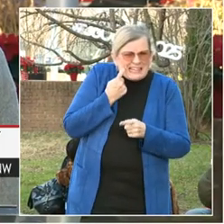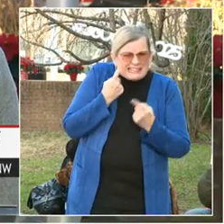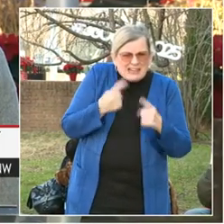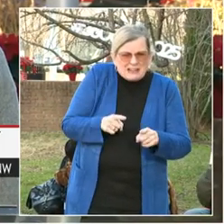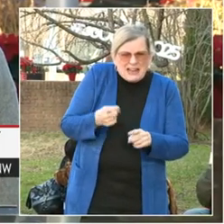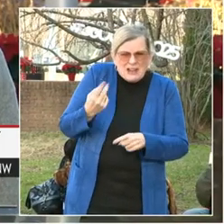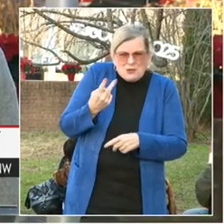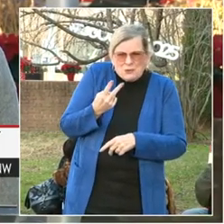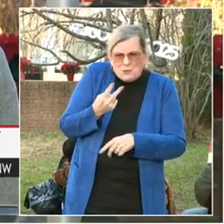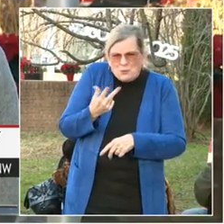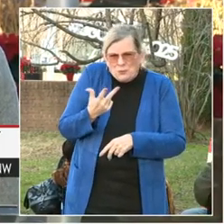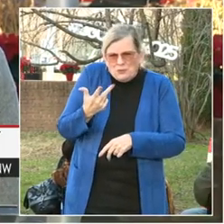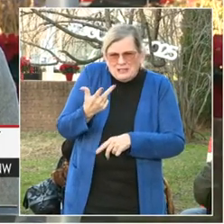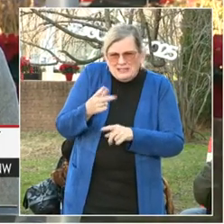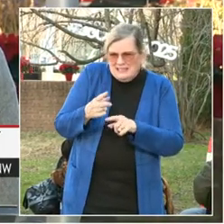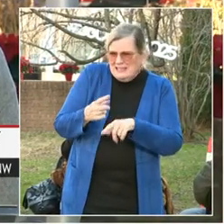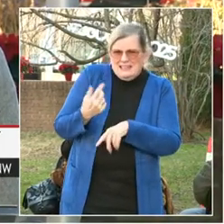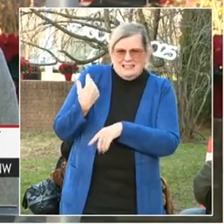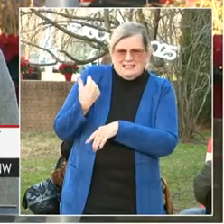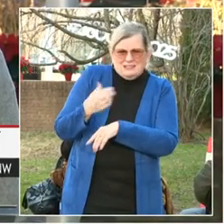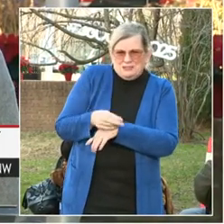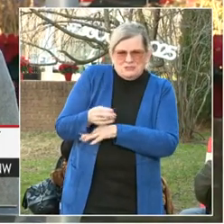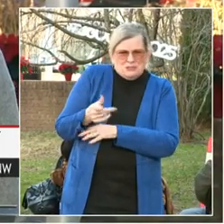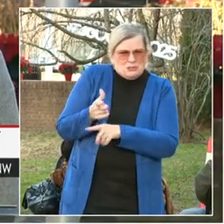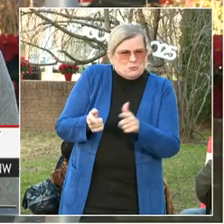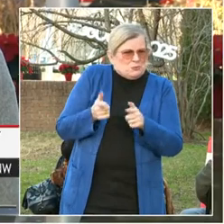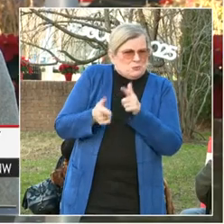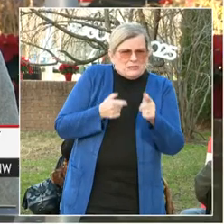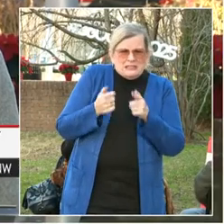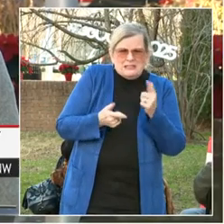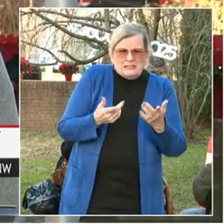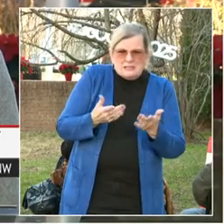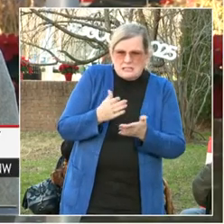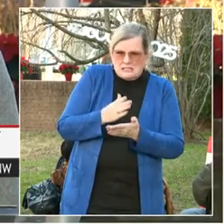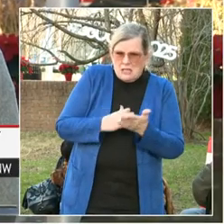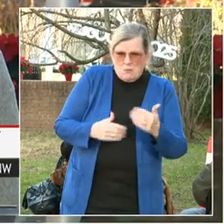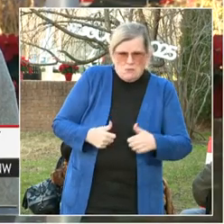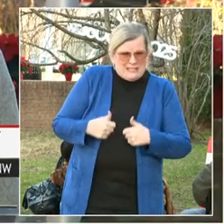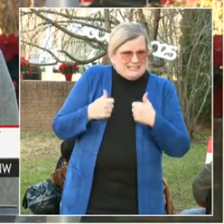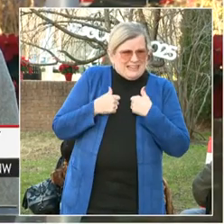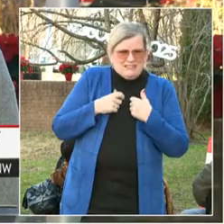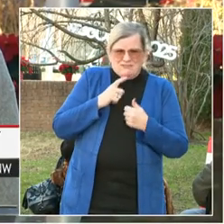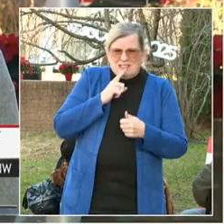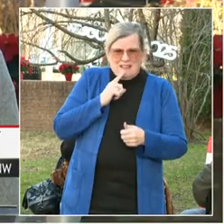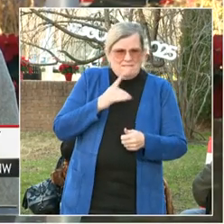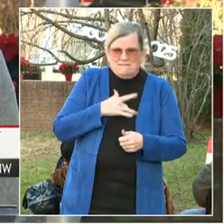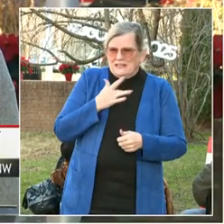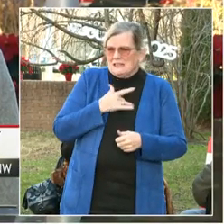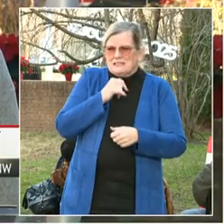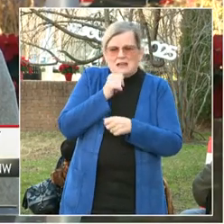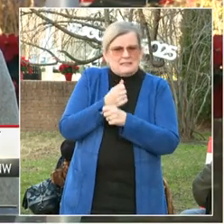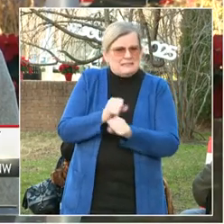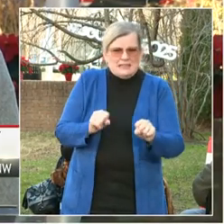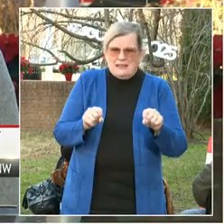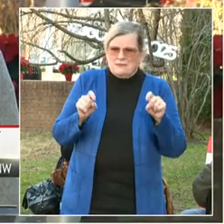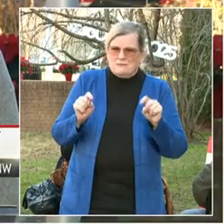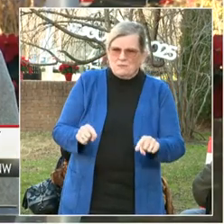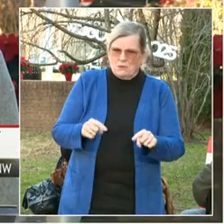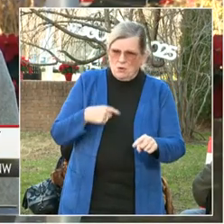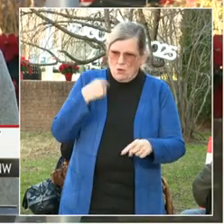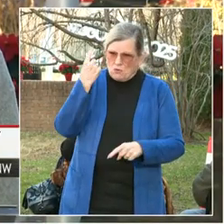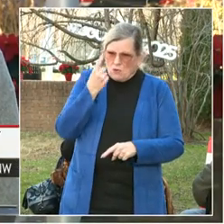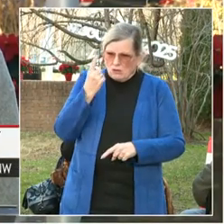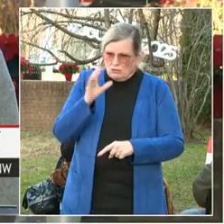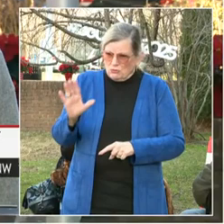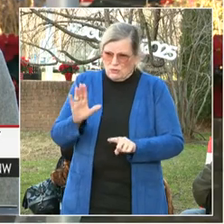tweeting about how, they're feeling unsafe, and they want to know if there's anything that can be done for these. As I understand, it's like people just shooting